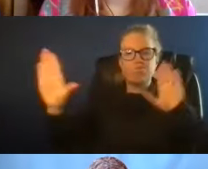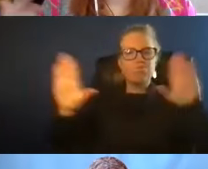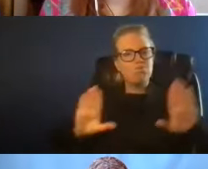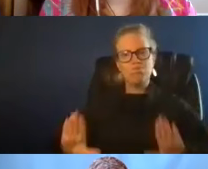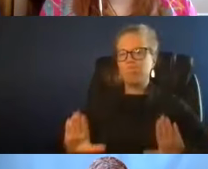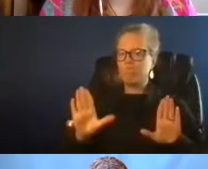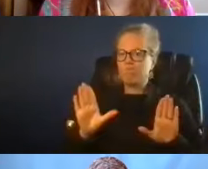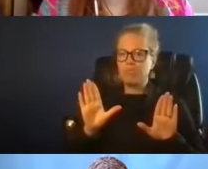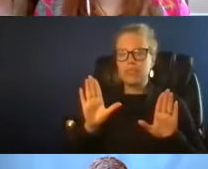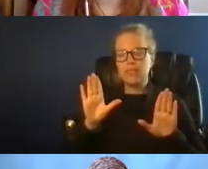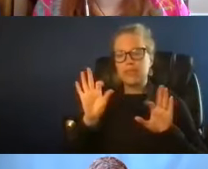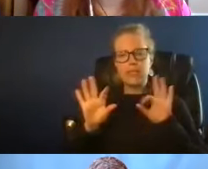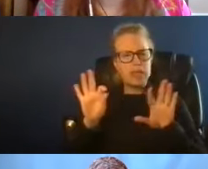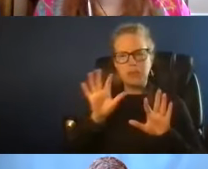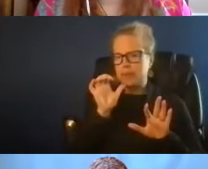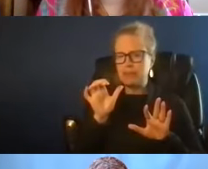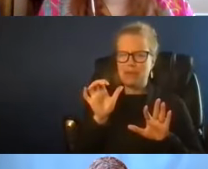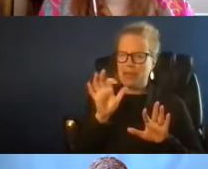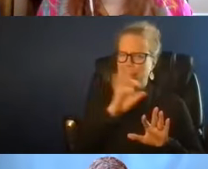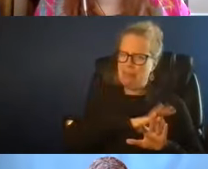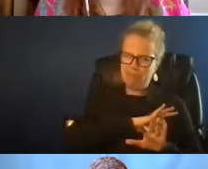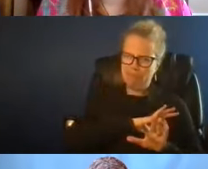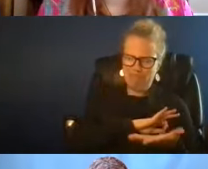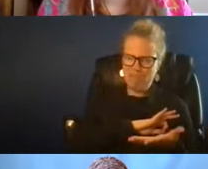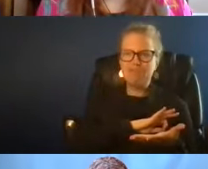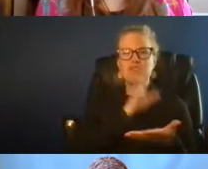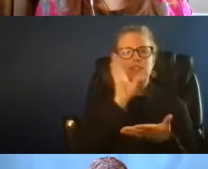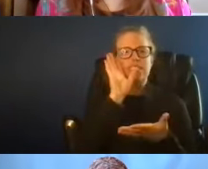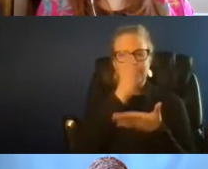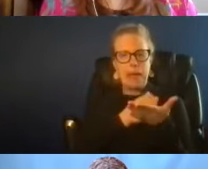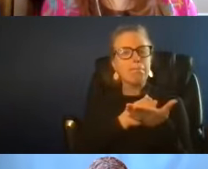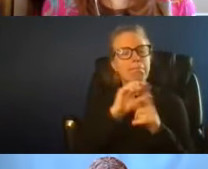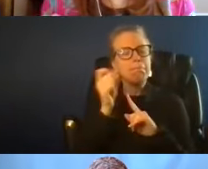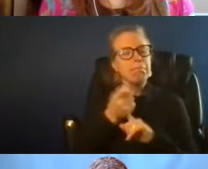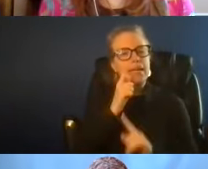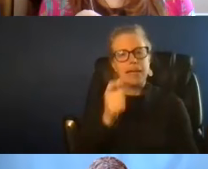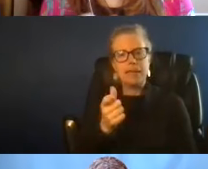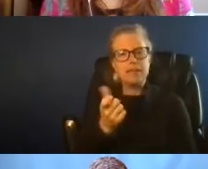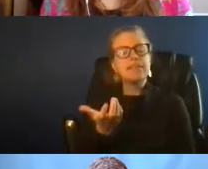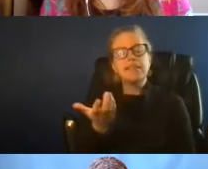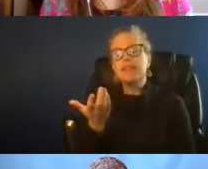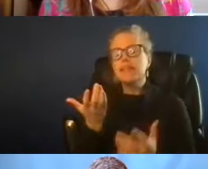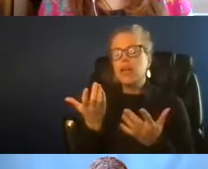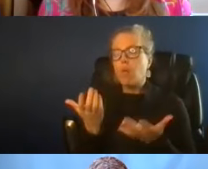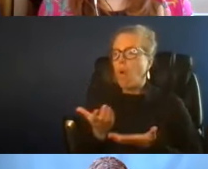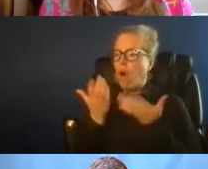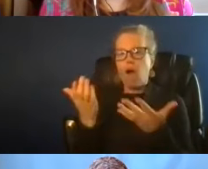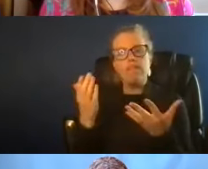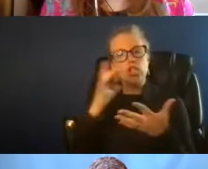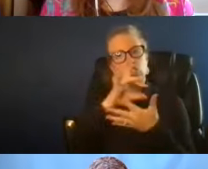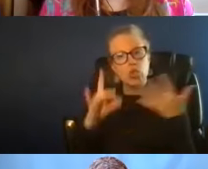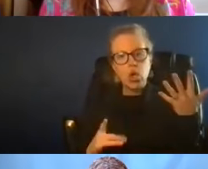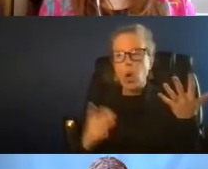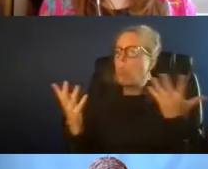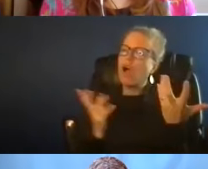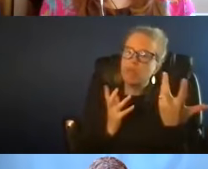of these tips might not be useful or applicable to a survivor's situation. We offer choices. What works